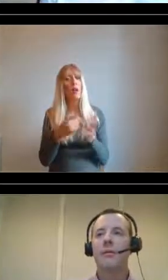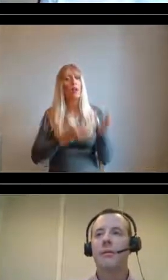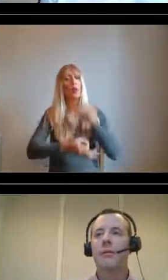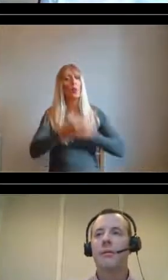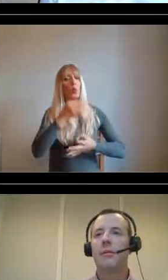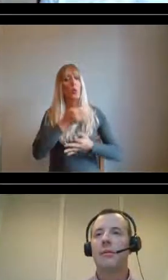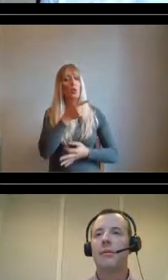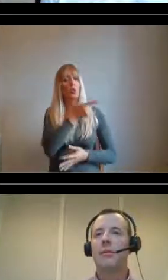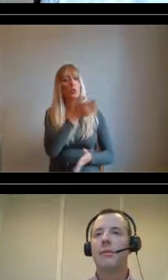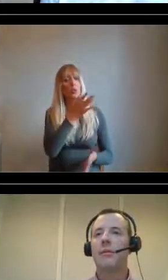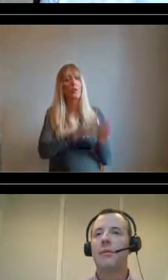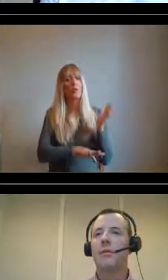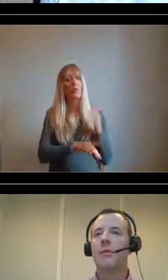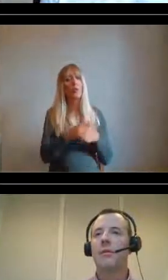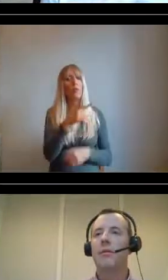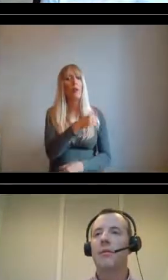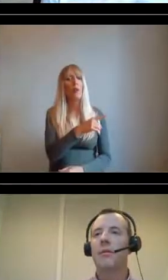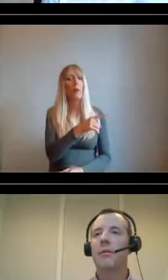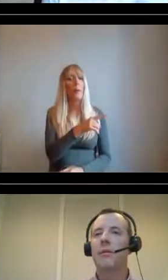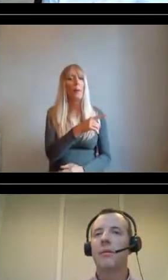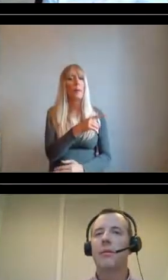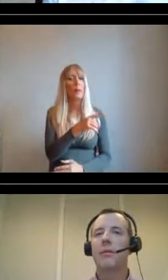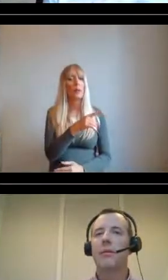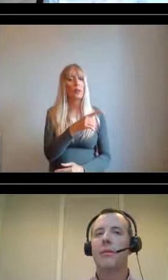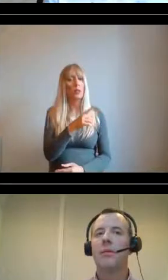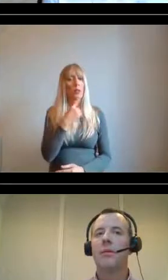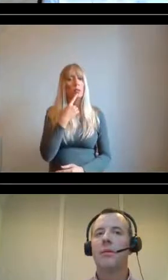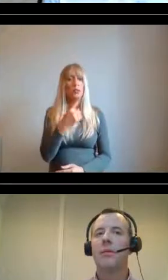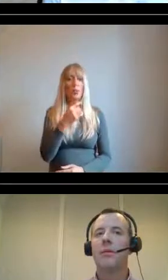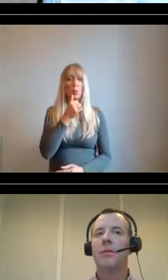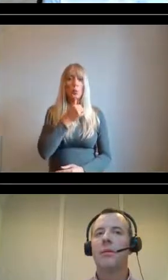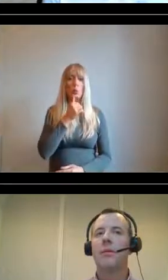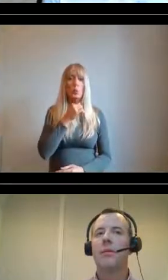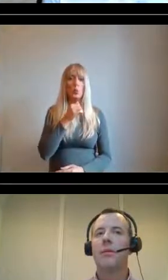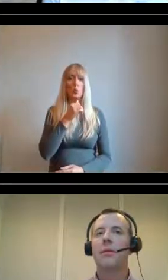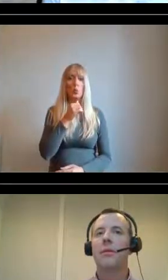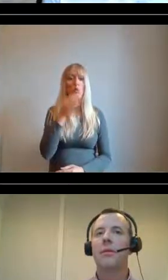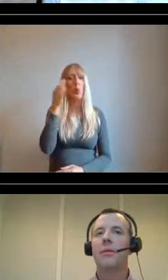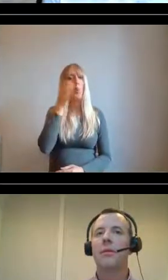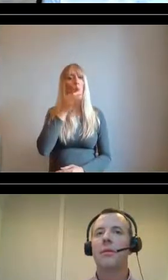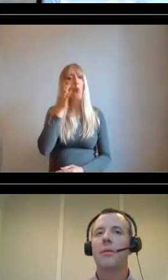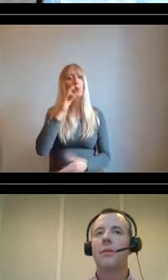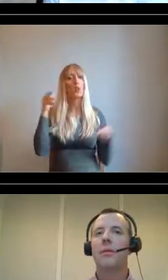to come in now. We've said that we're going to use a borehole, and